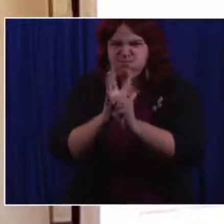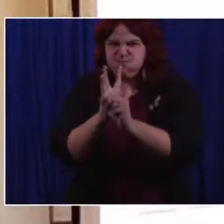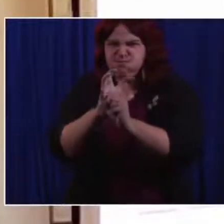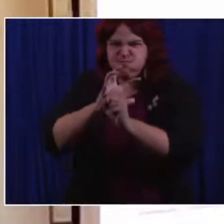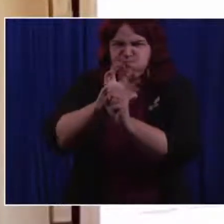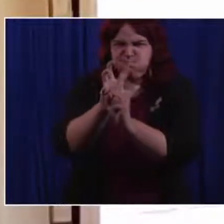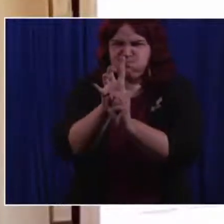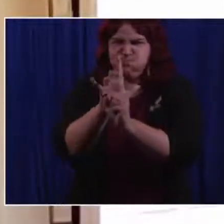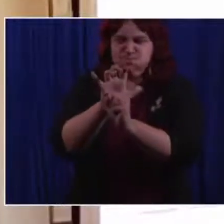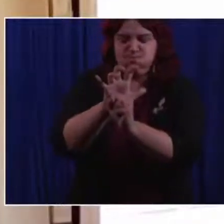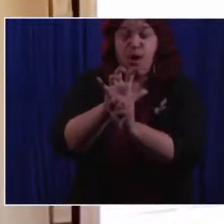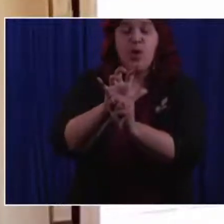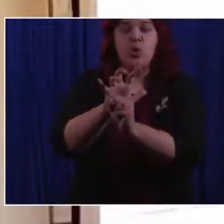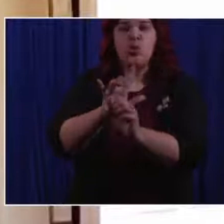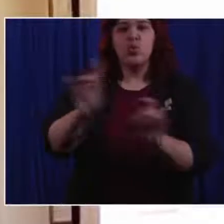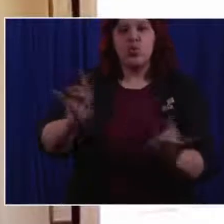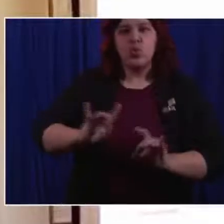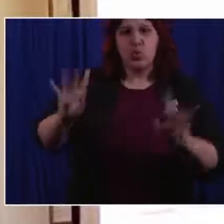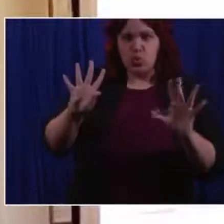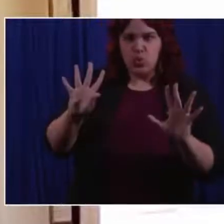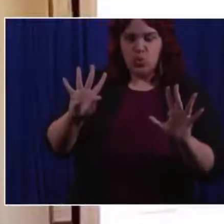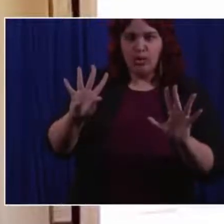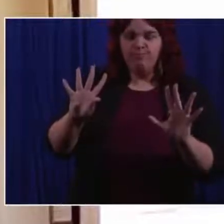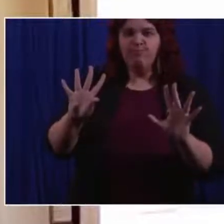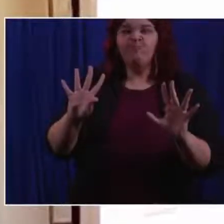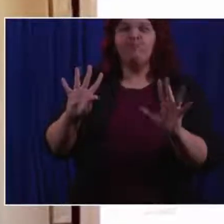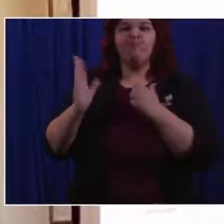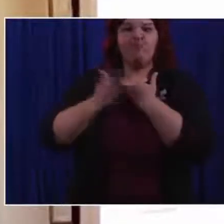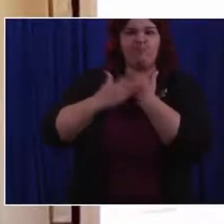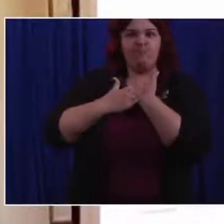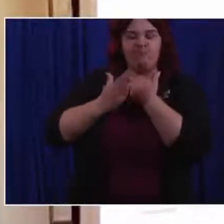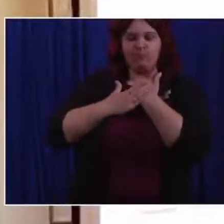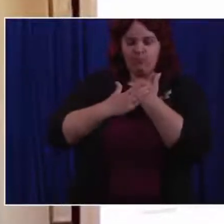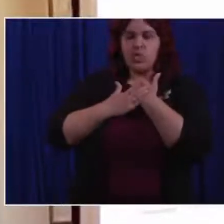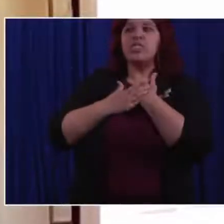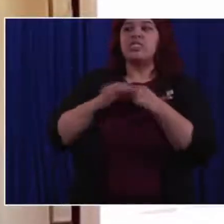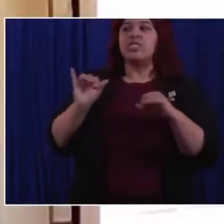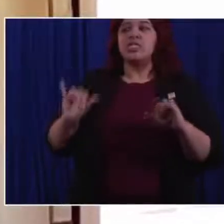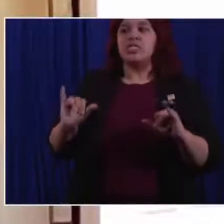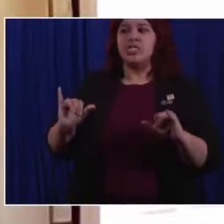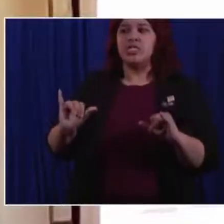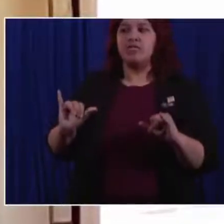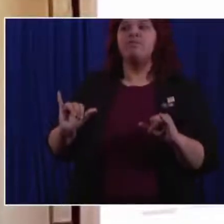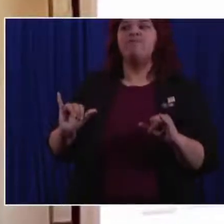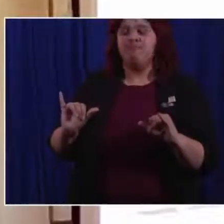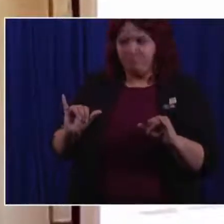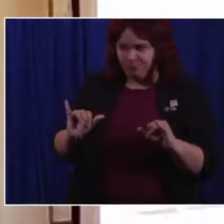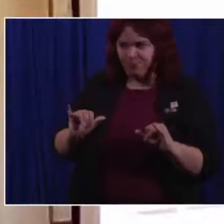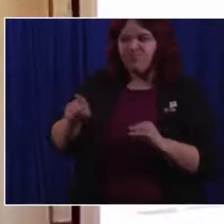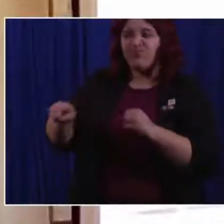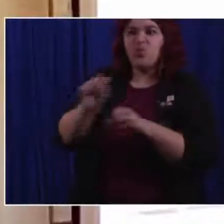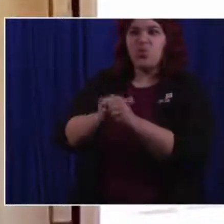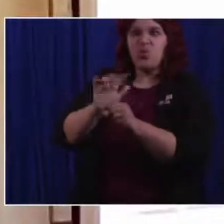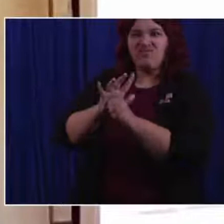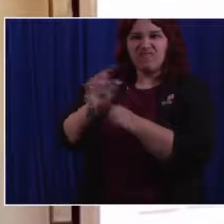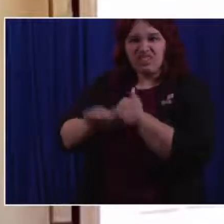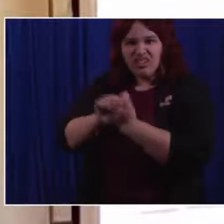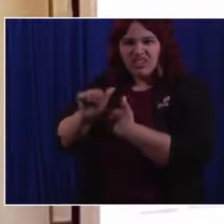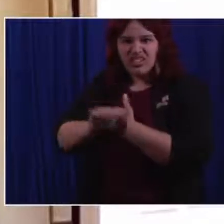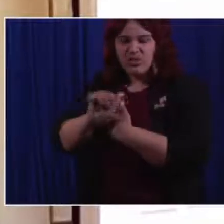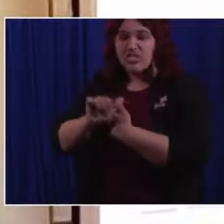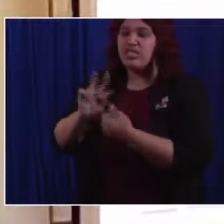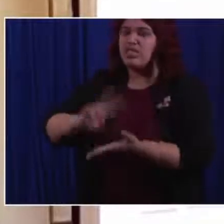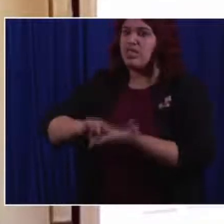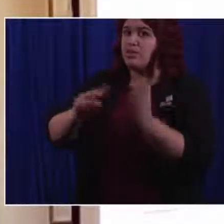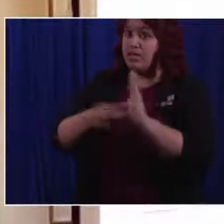underscore just how important it is for all of us to get vaccinated when it's our turn, and to